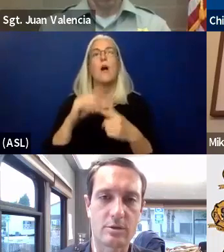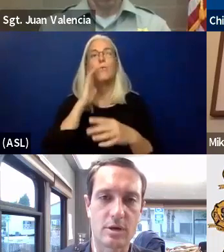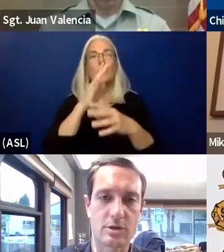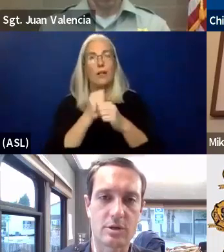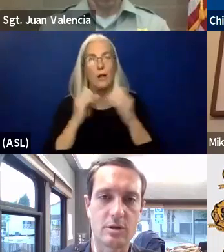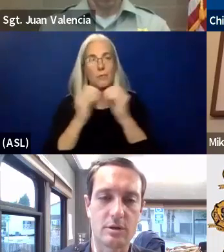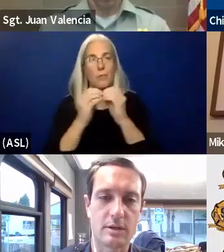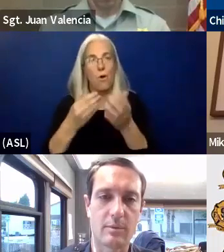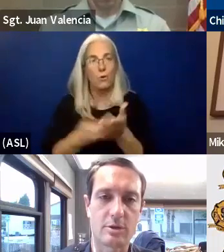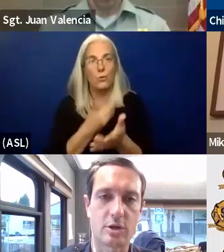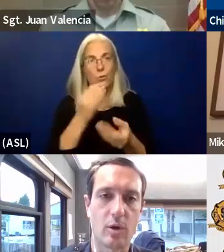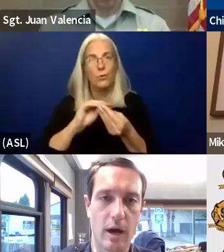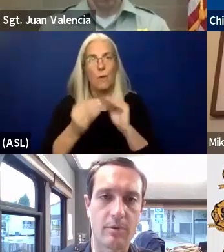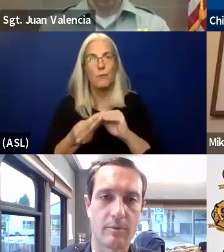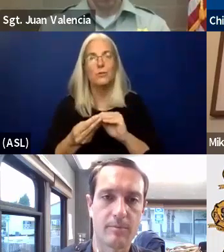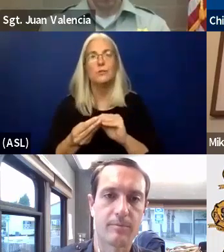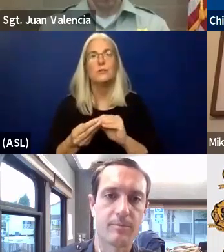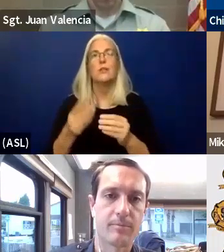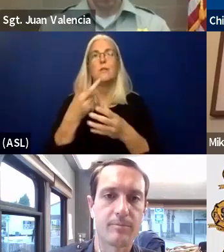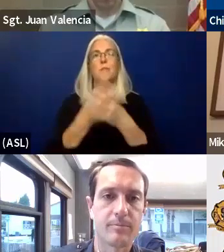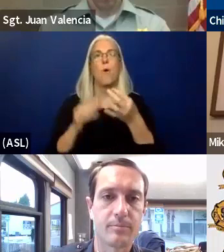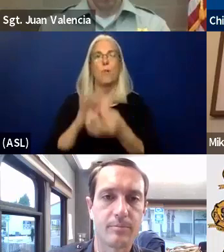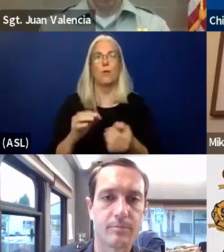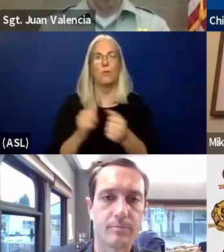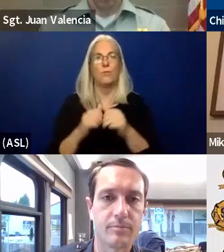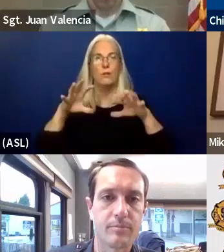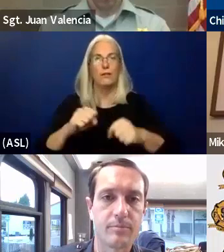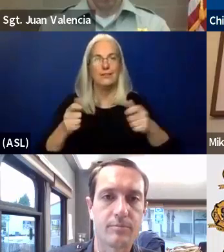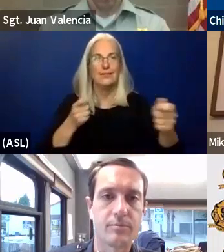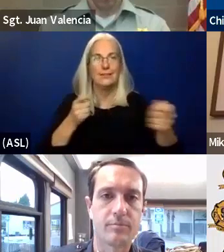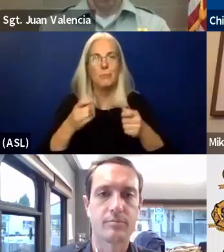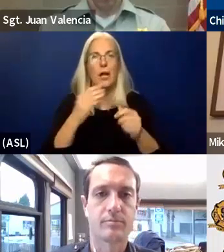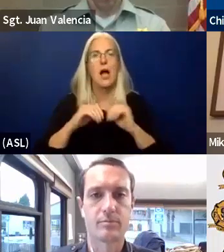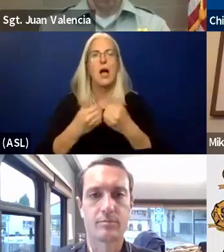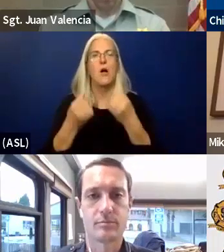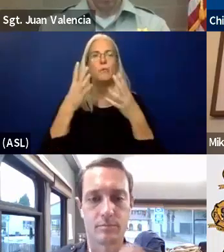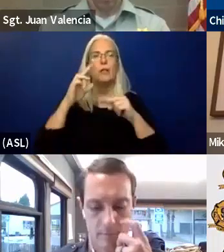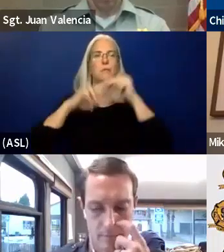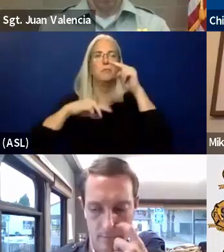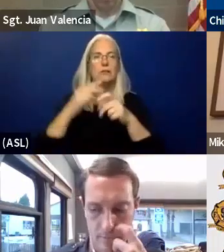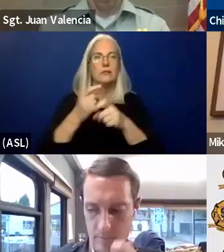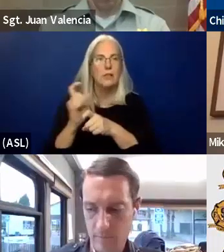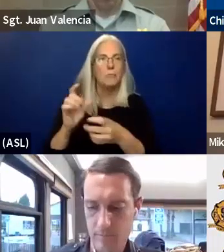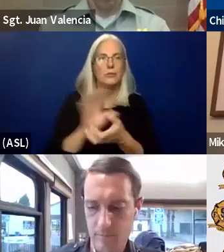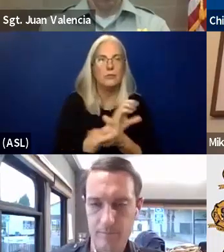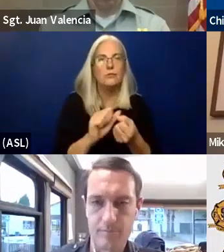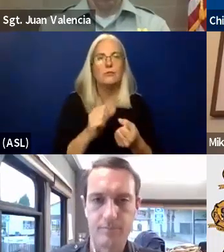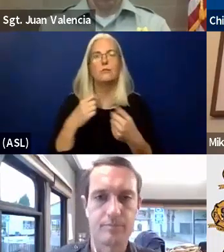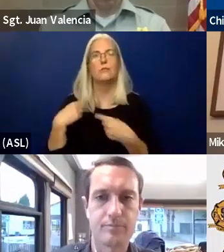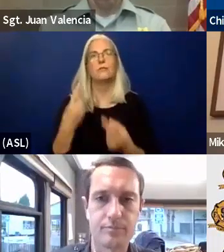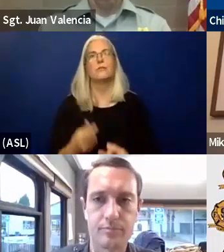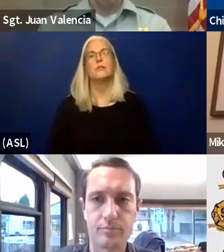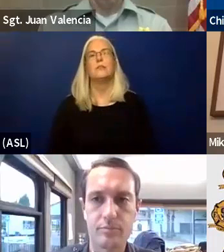containment and structural damage to go up. Great. Thank you very much, Jonathan. Okay, I'm going to go to the